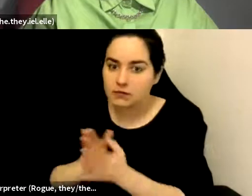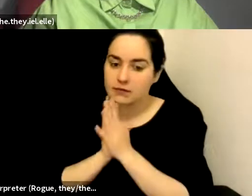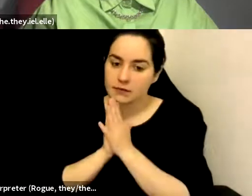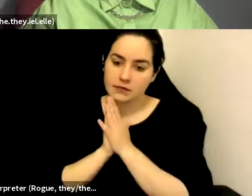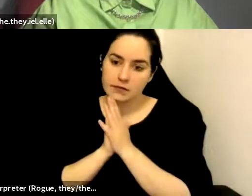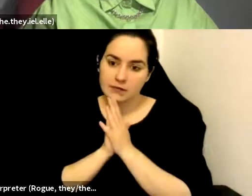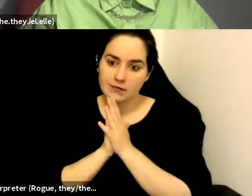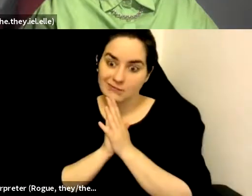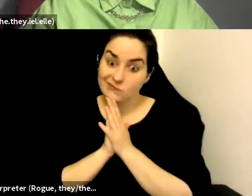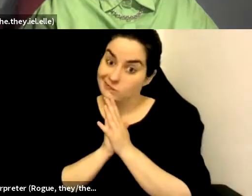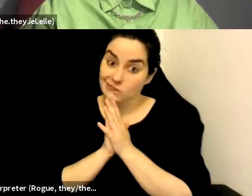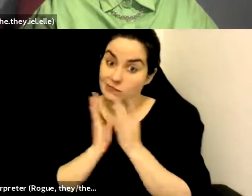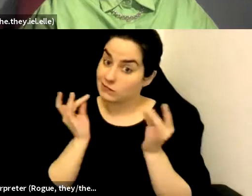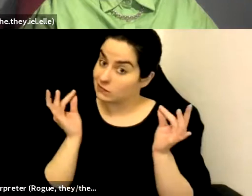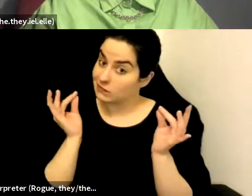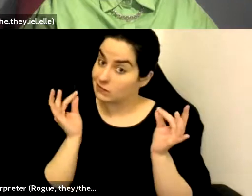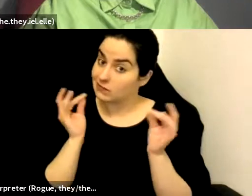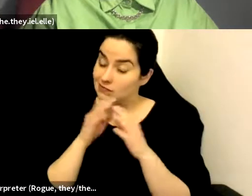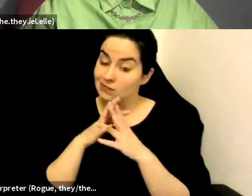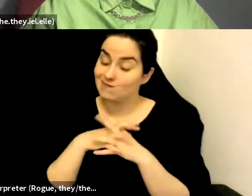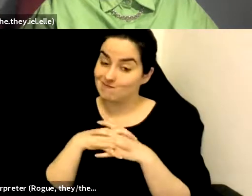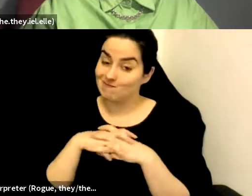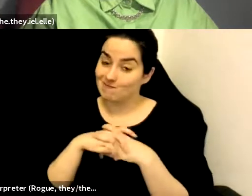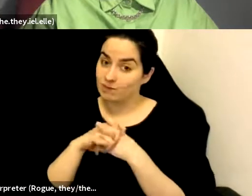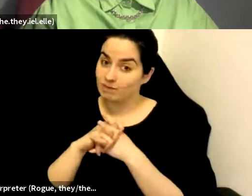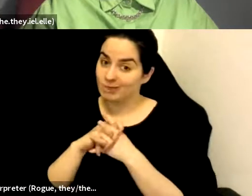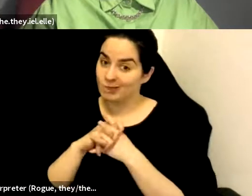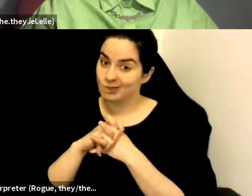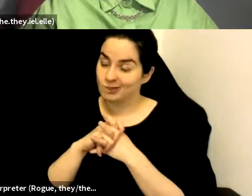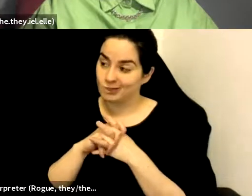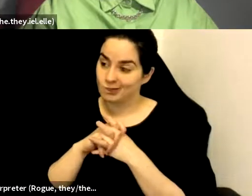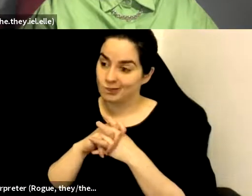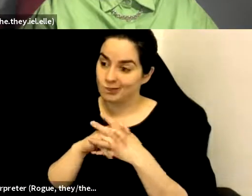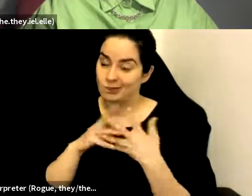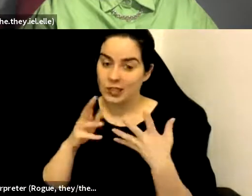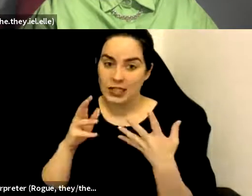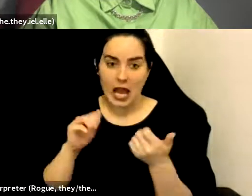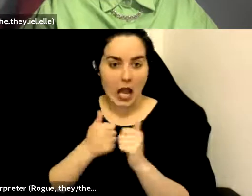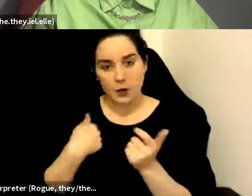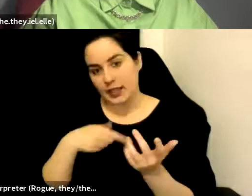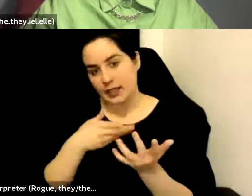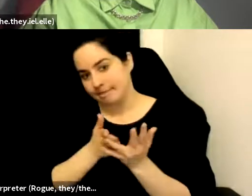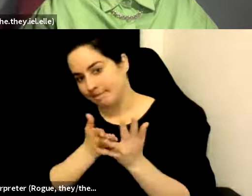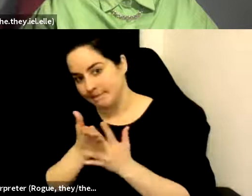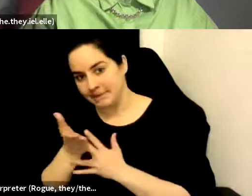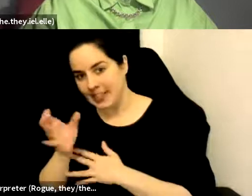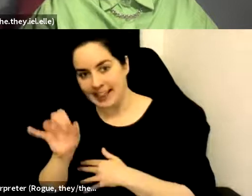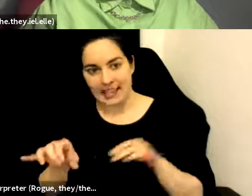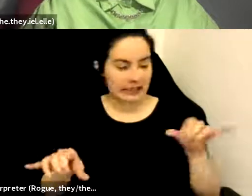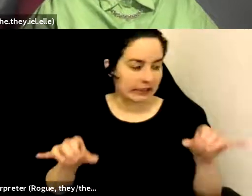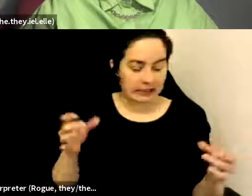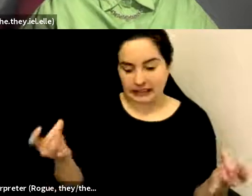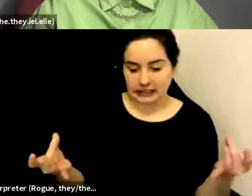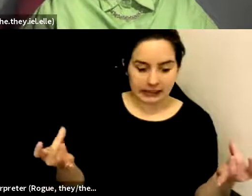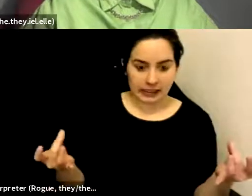It's a tricky thing to navigate, I think, because we wouldn't be able to have these connections if it weren't for those things. And so how